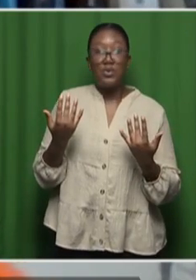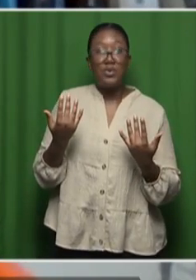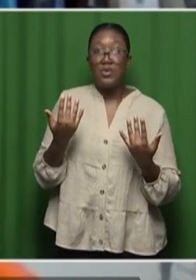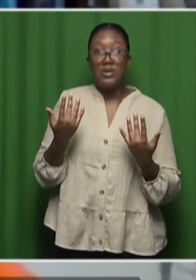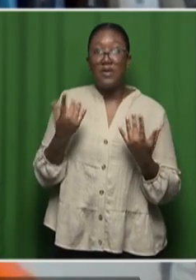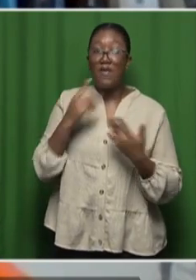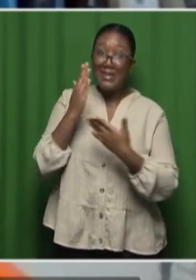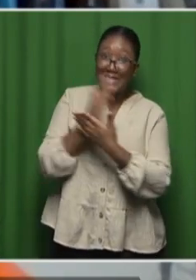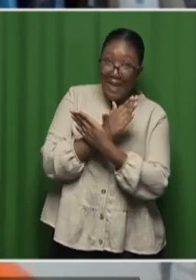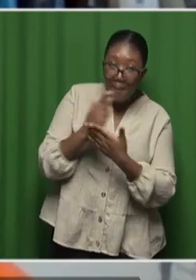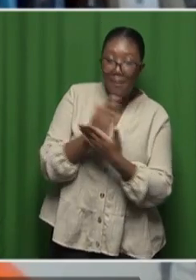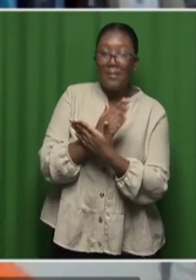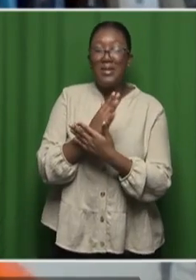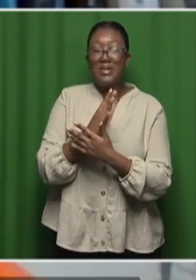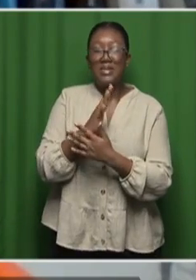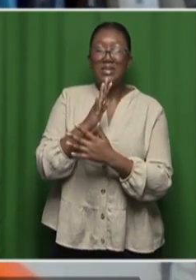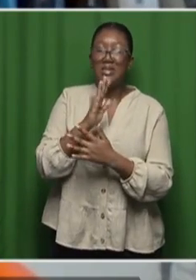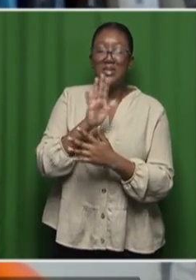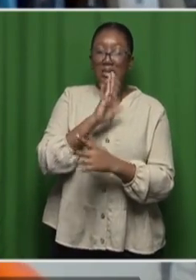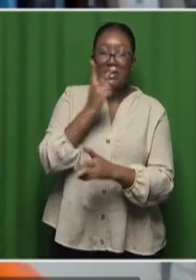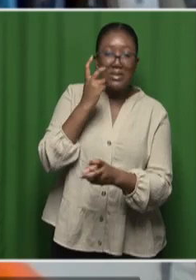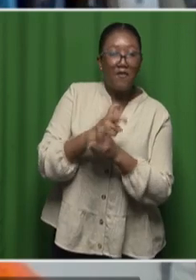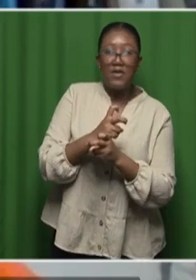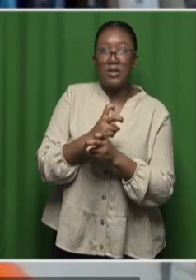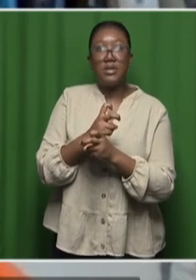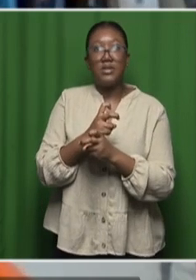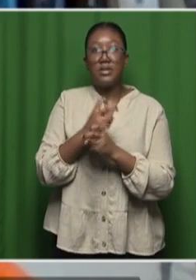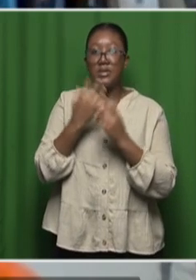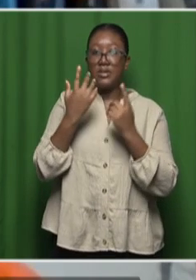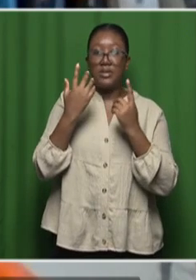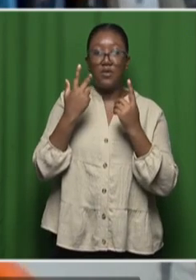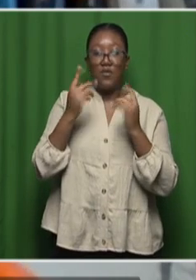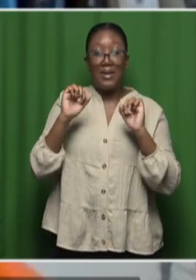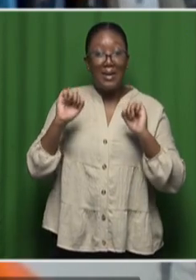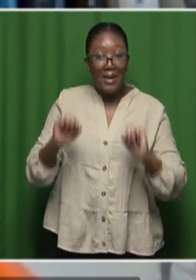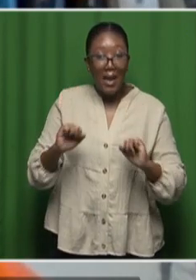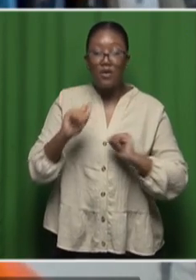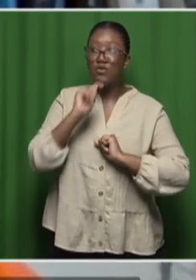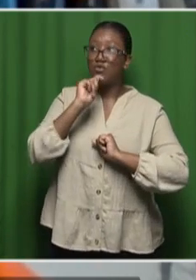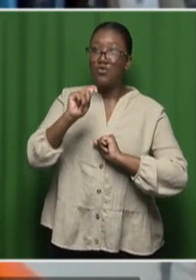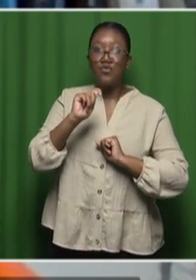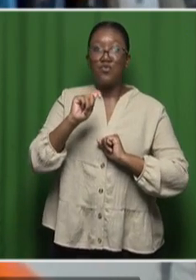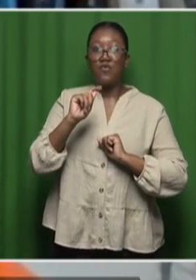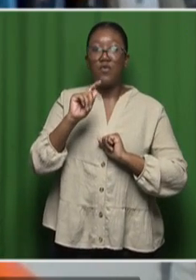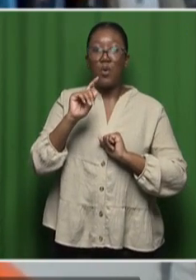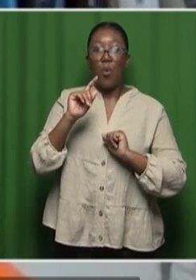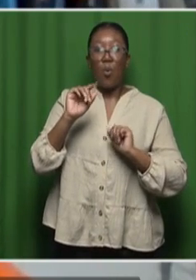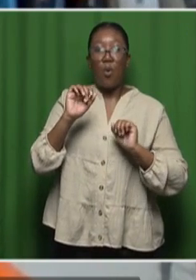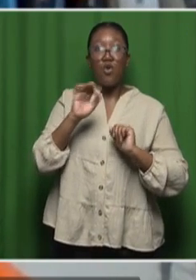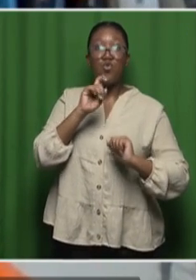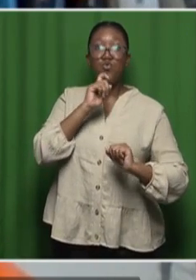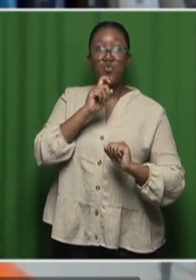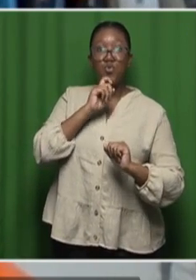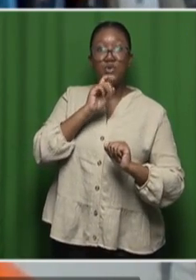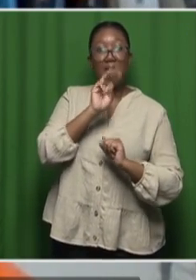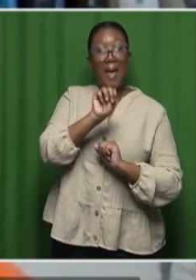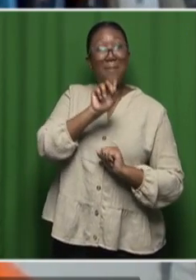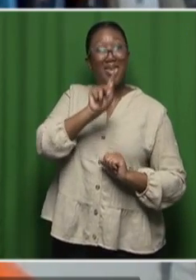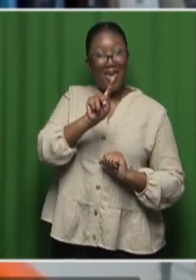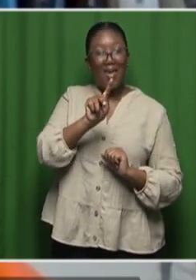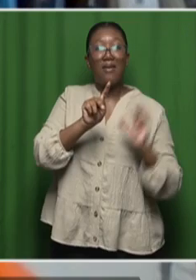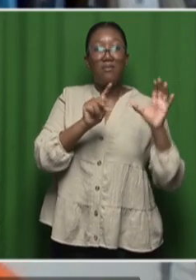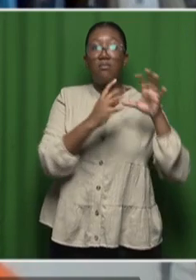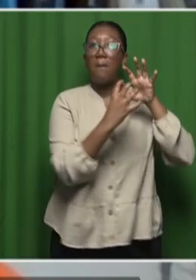there are some complexities here in that arguably there was interrupted use of the uMkhonto